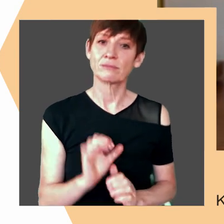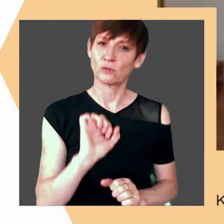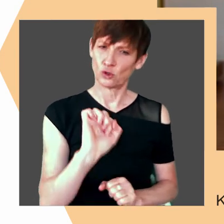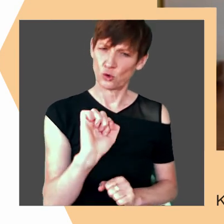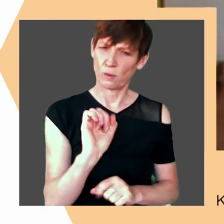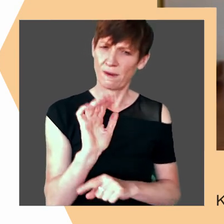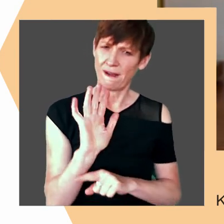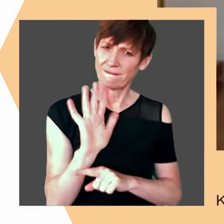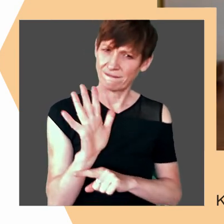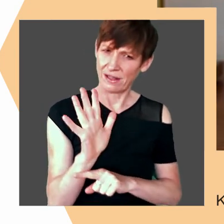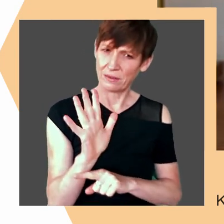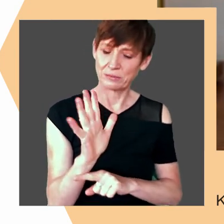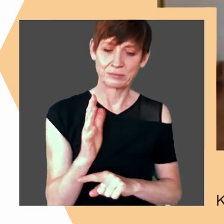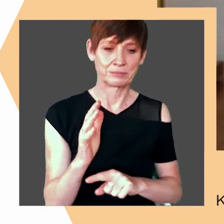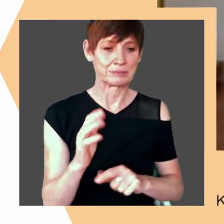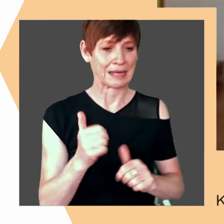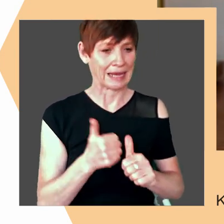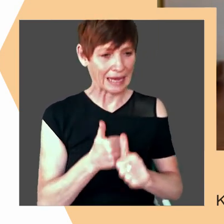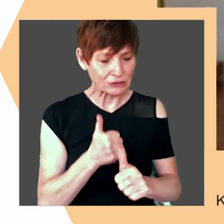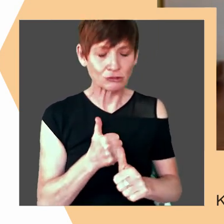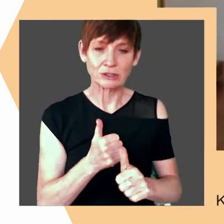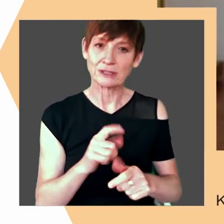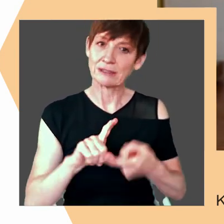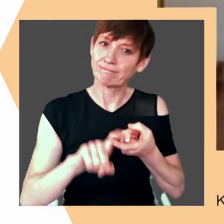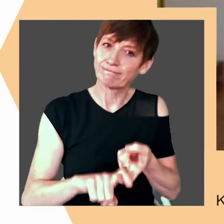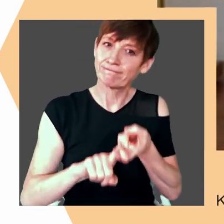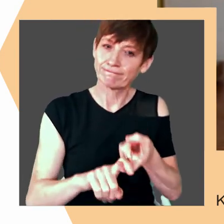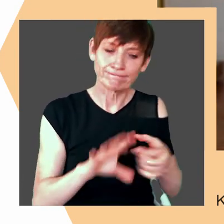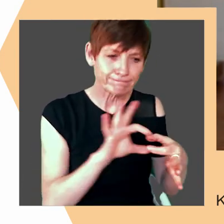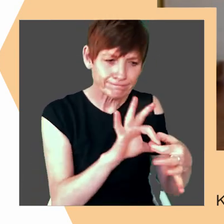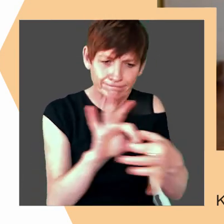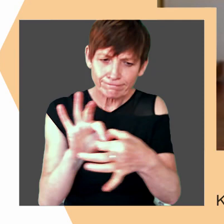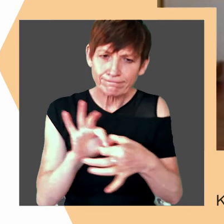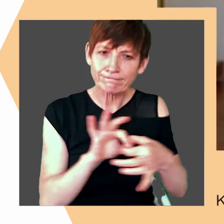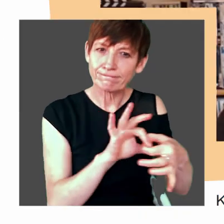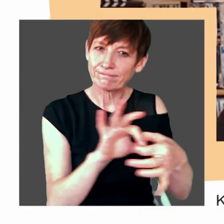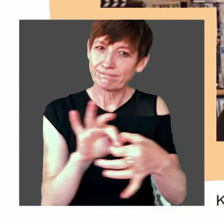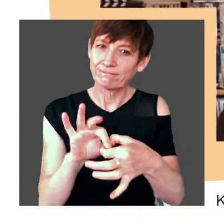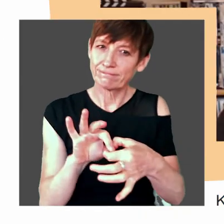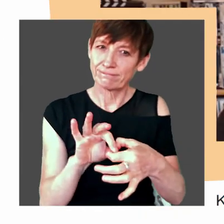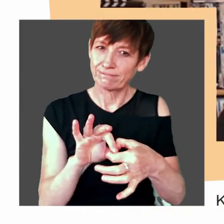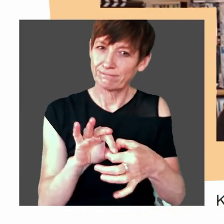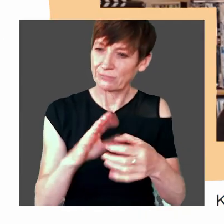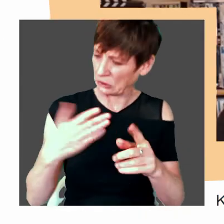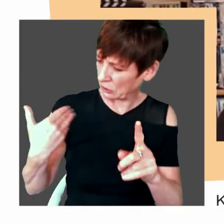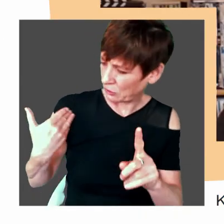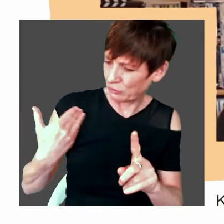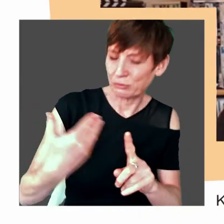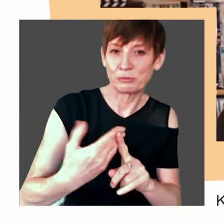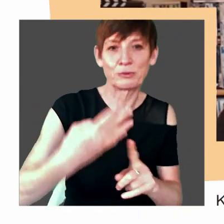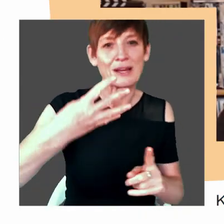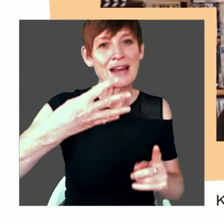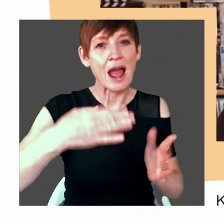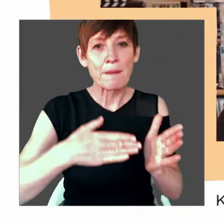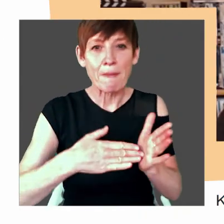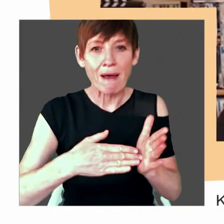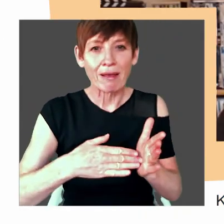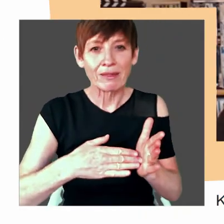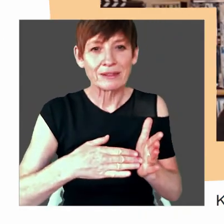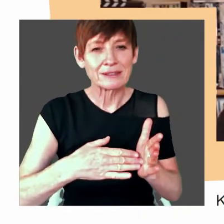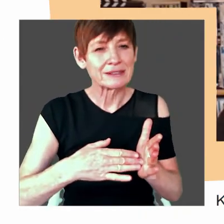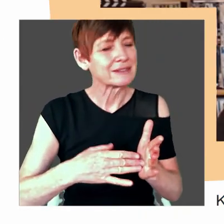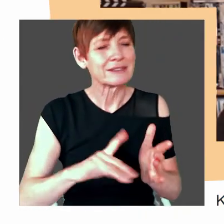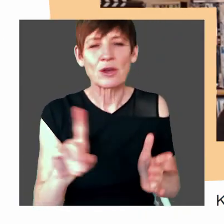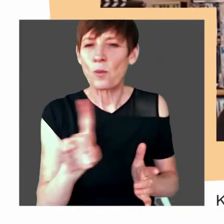relies on collaboration. So how has this been for you over the last 9 months? What have you found the